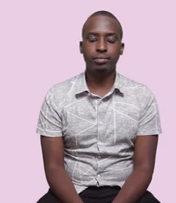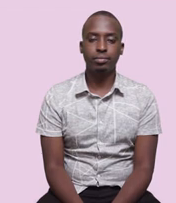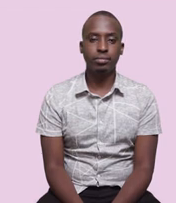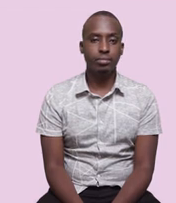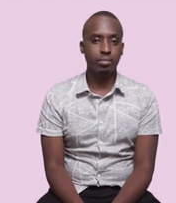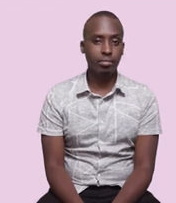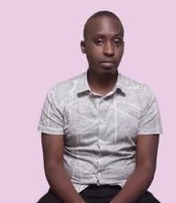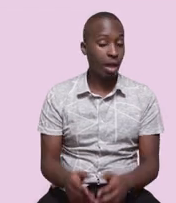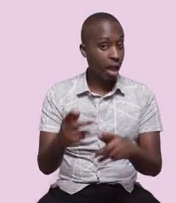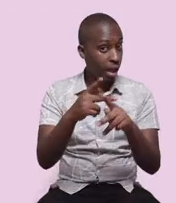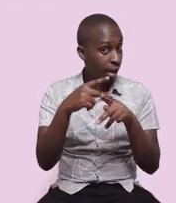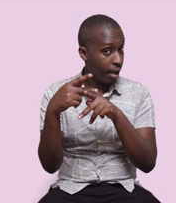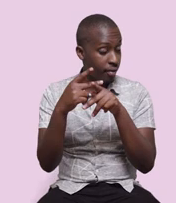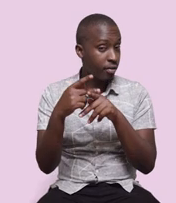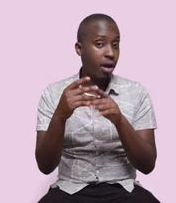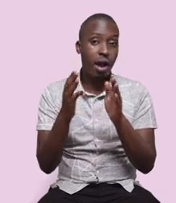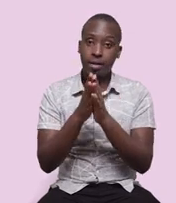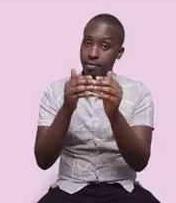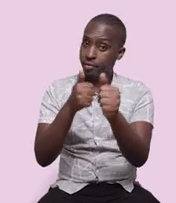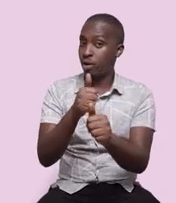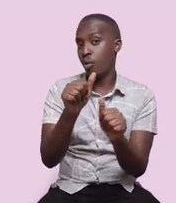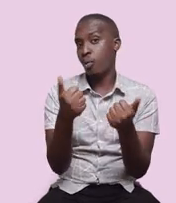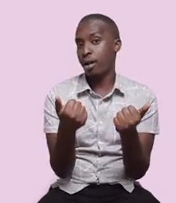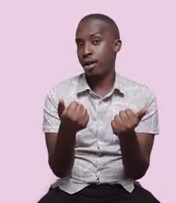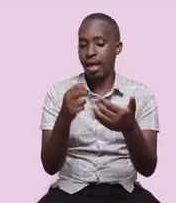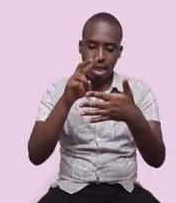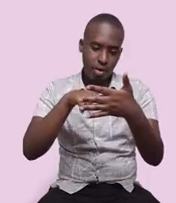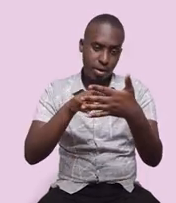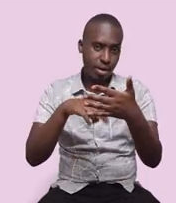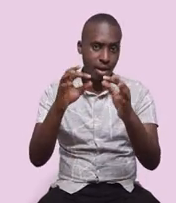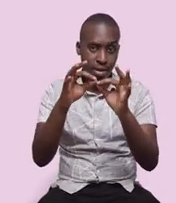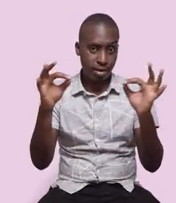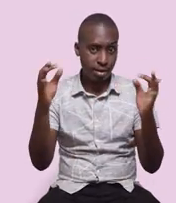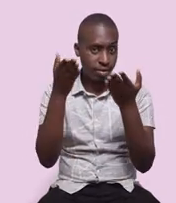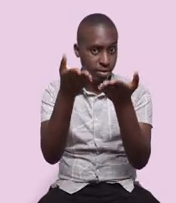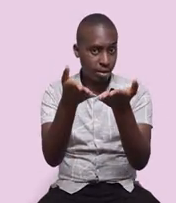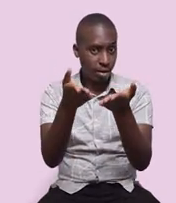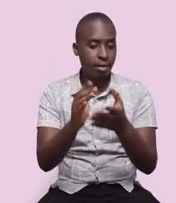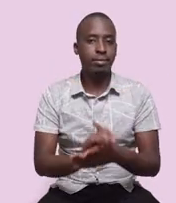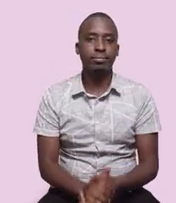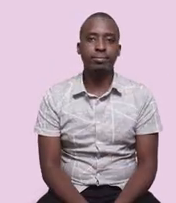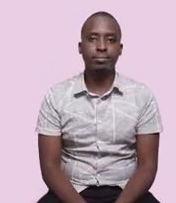Be careful and follow very well. Read the sentence there.